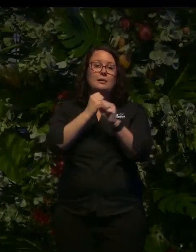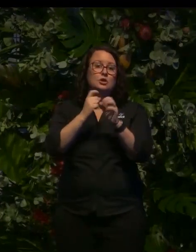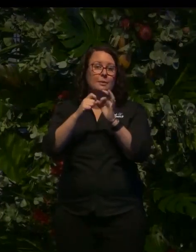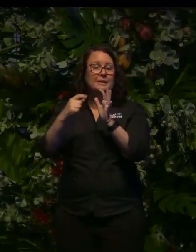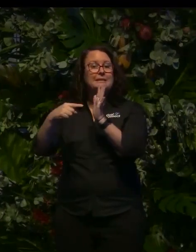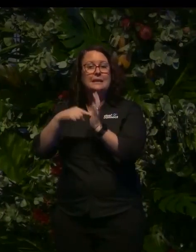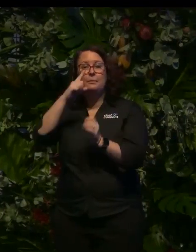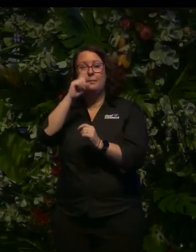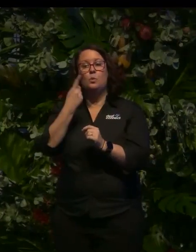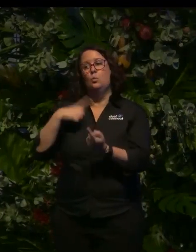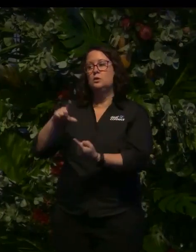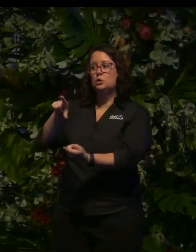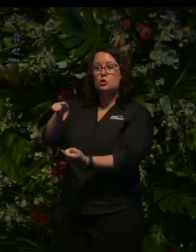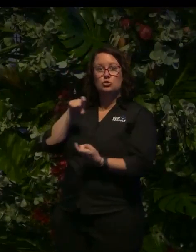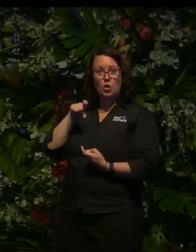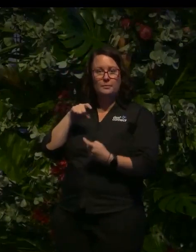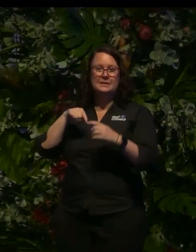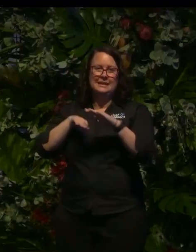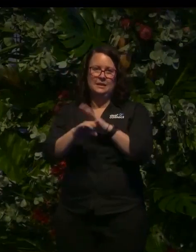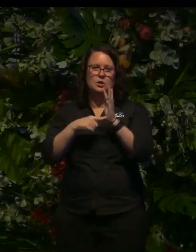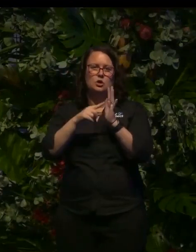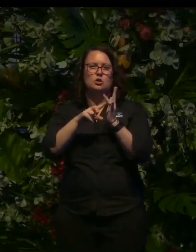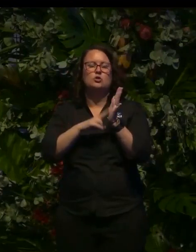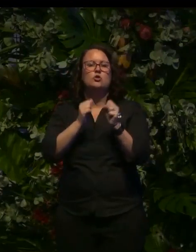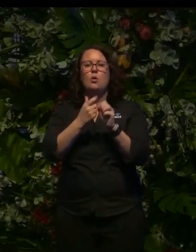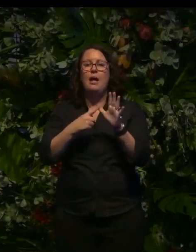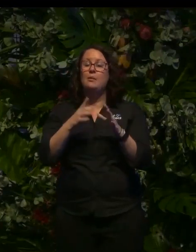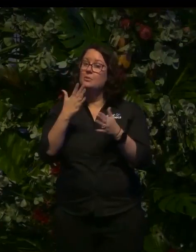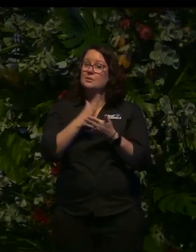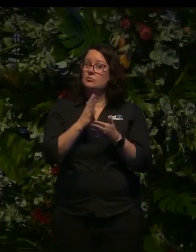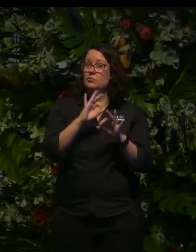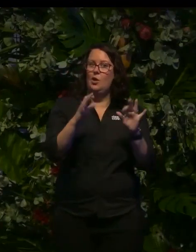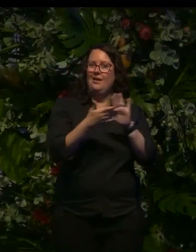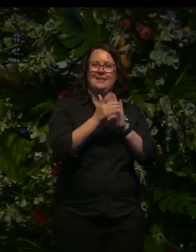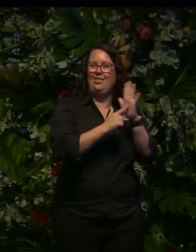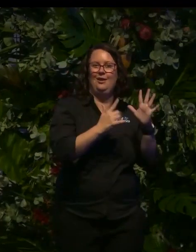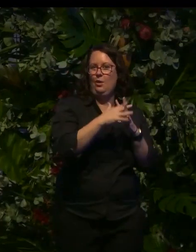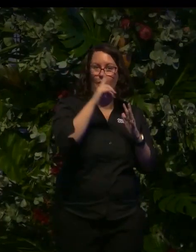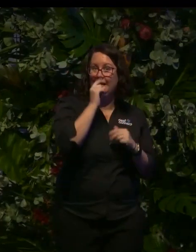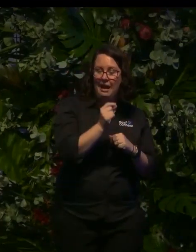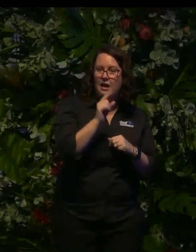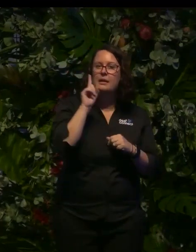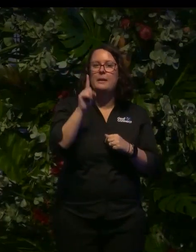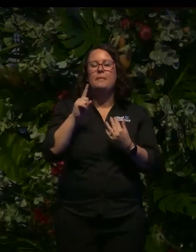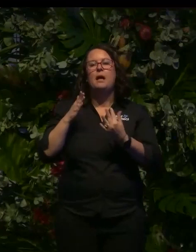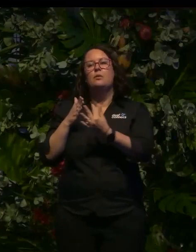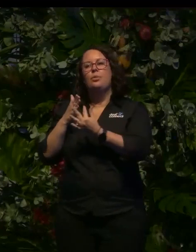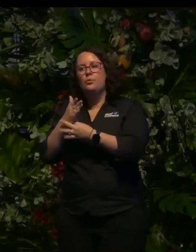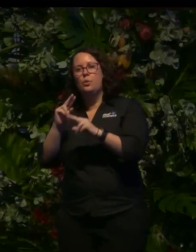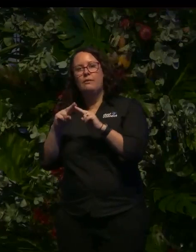who want to adopt children in Tonga, because it's not legal. But through